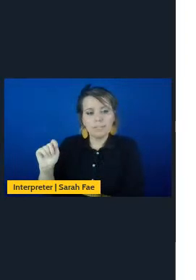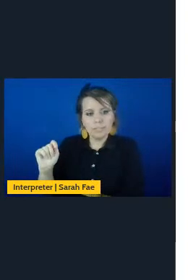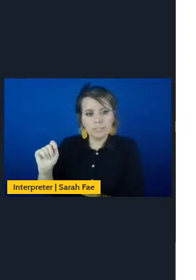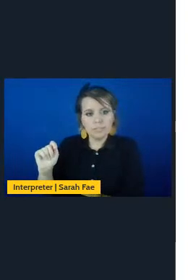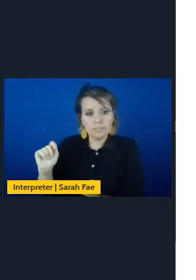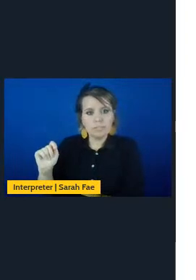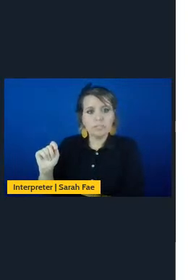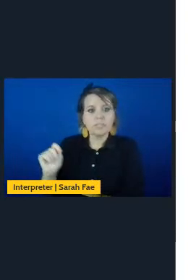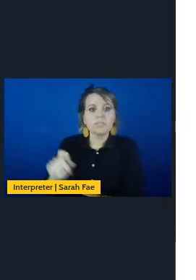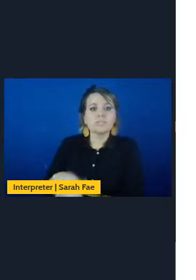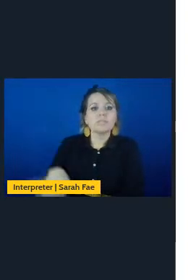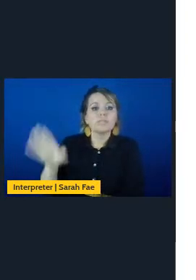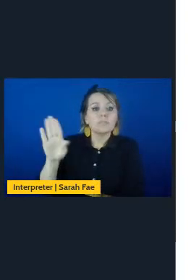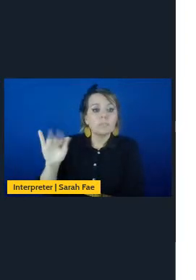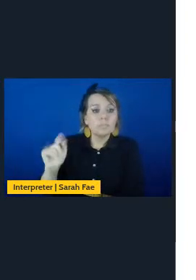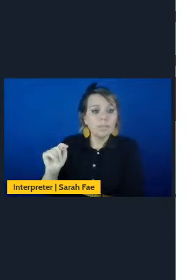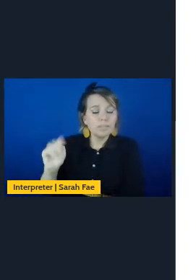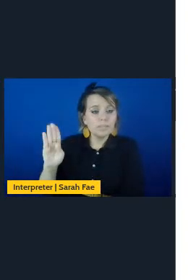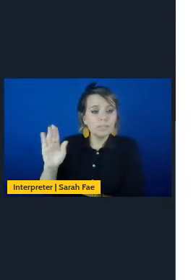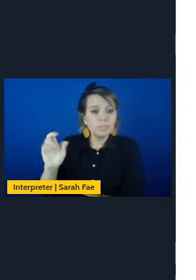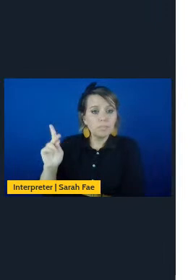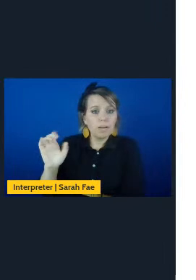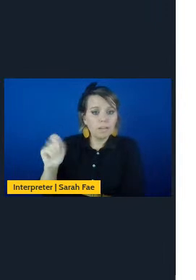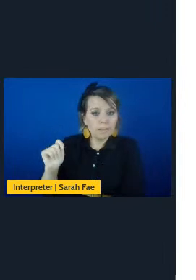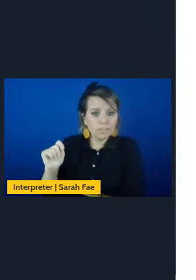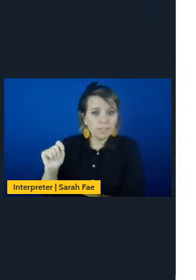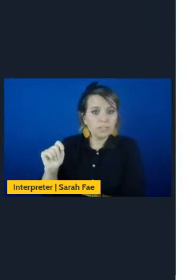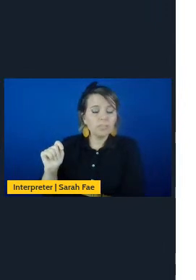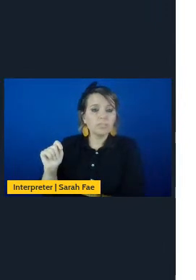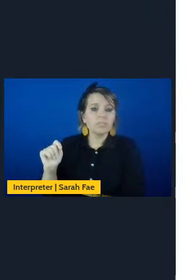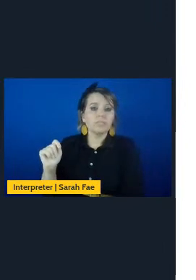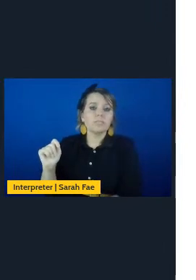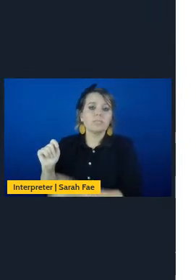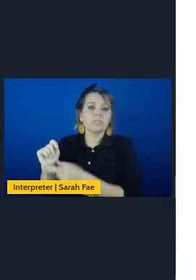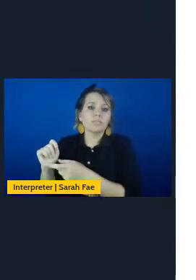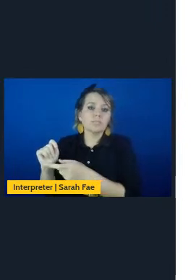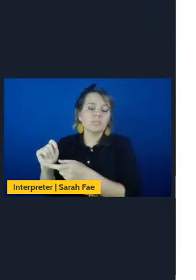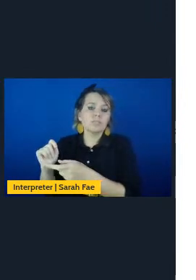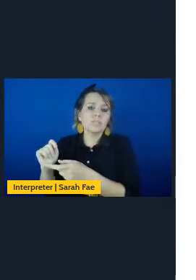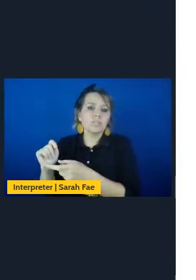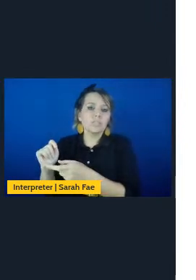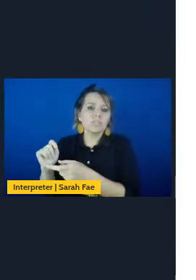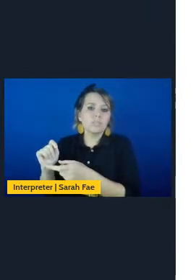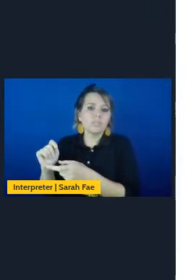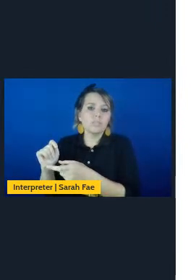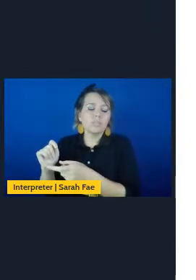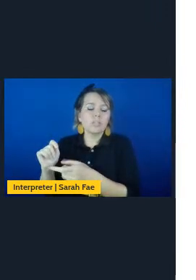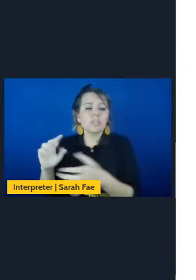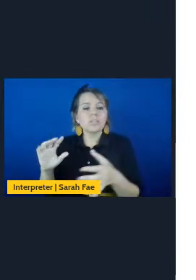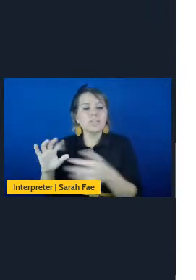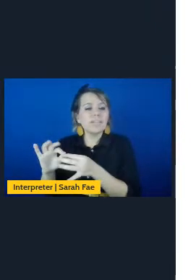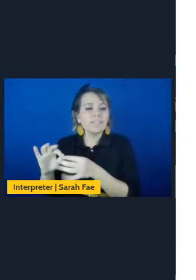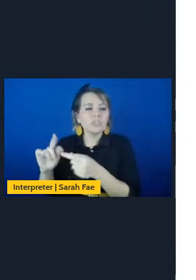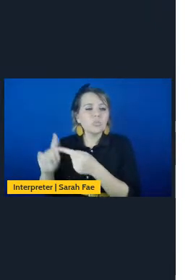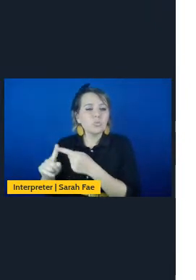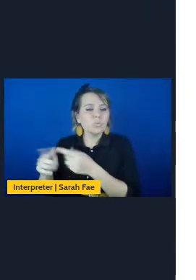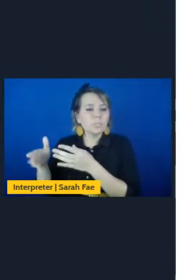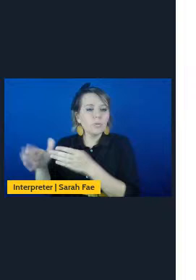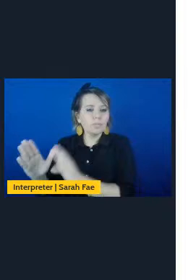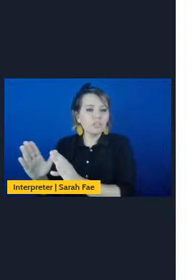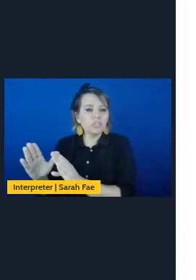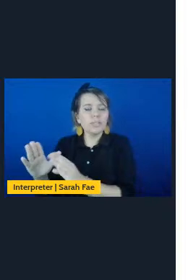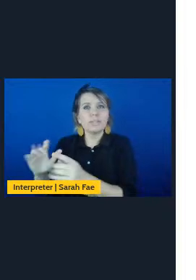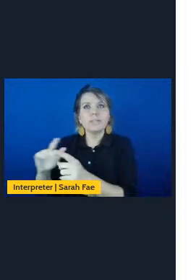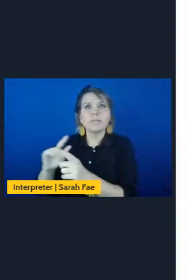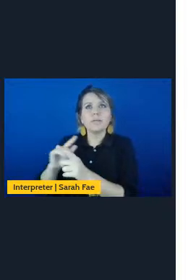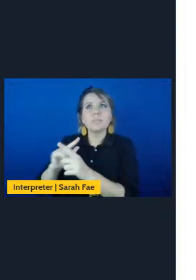does not limit permissions to a single repository. Instead, it gives access to the whole organization,